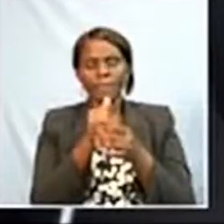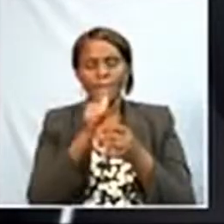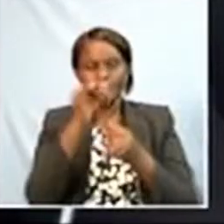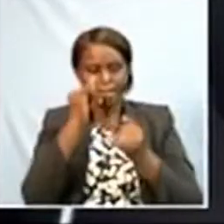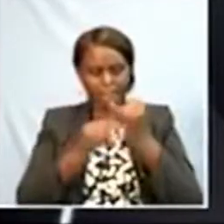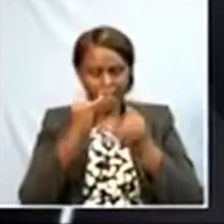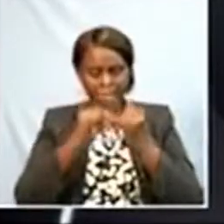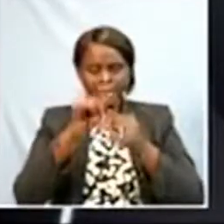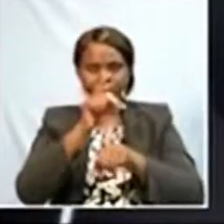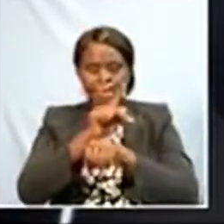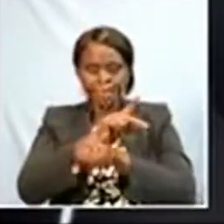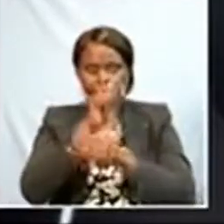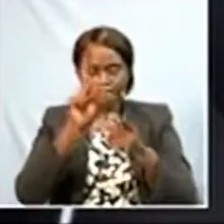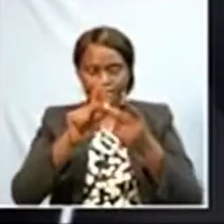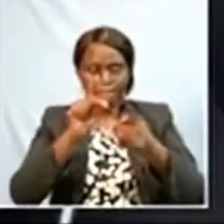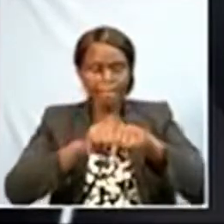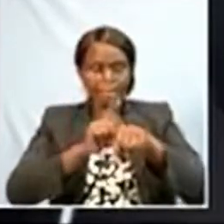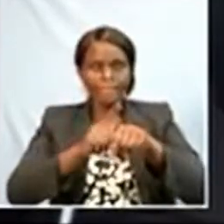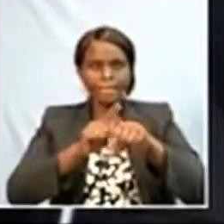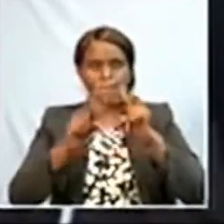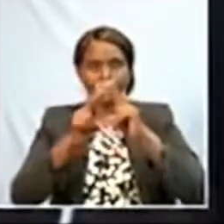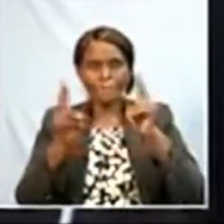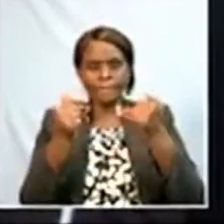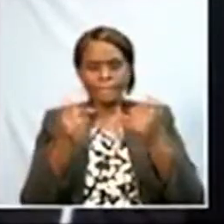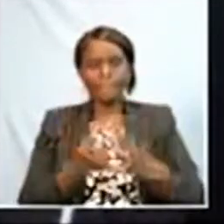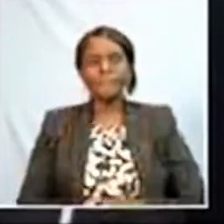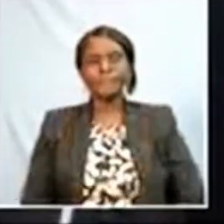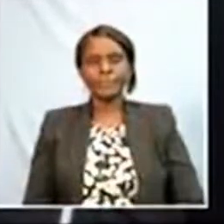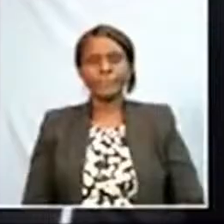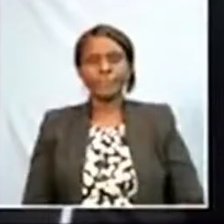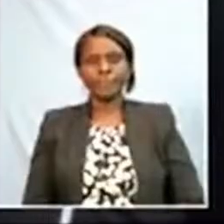completing the project on time. So